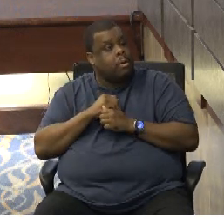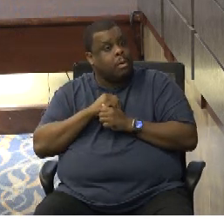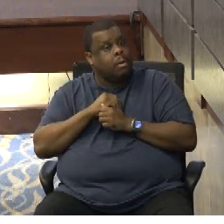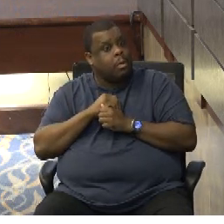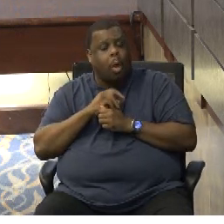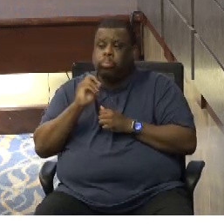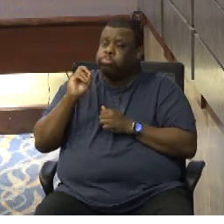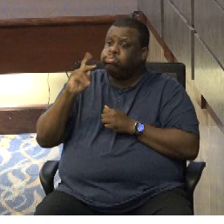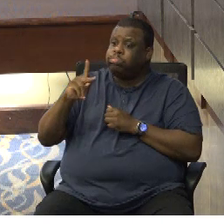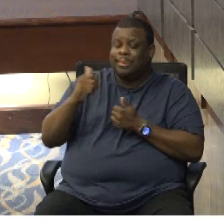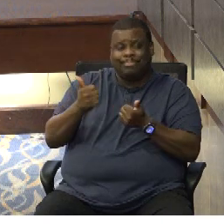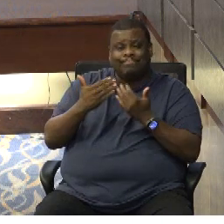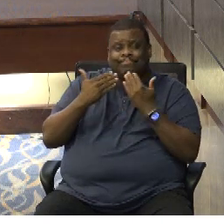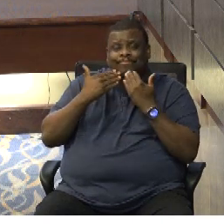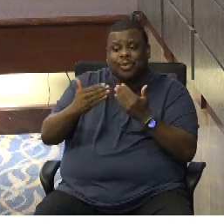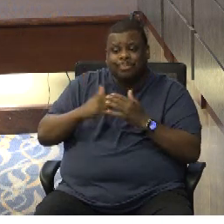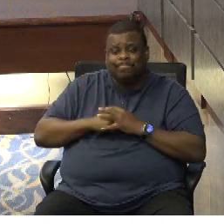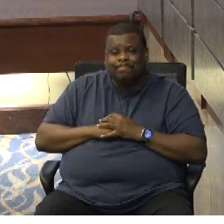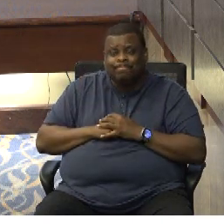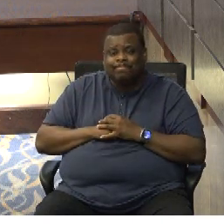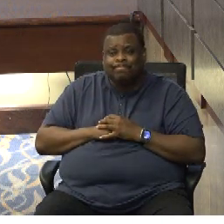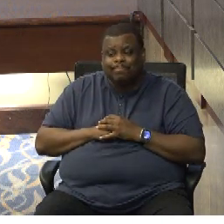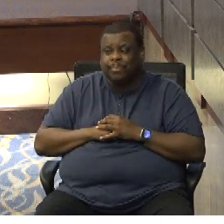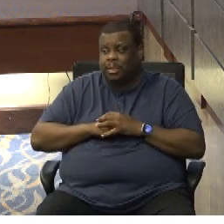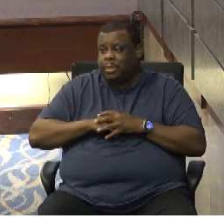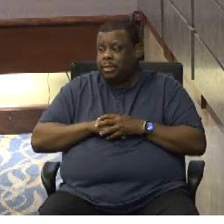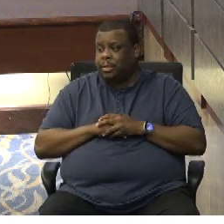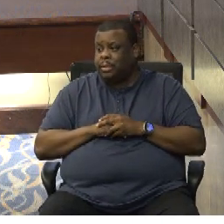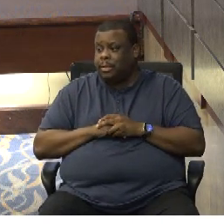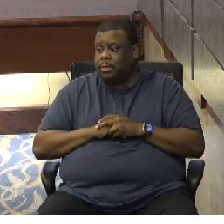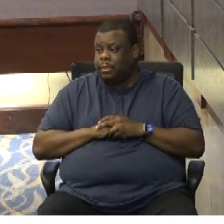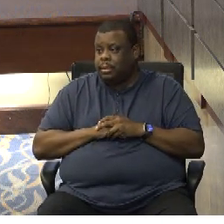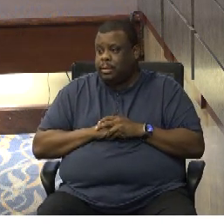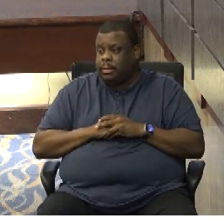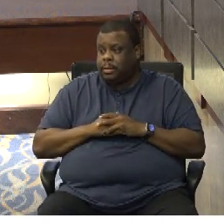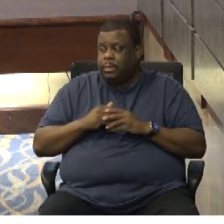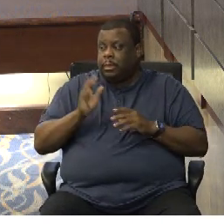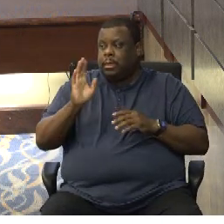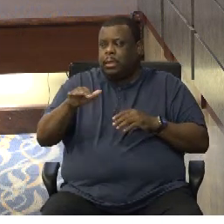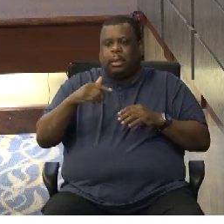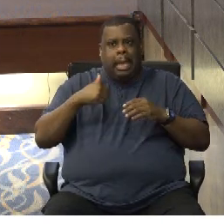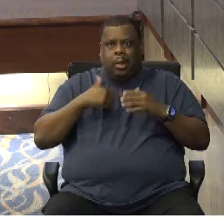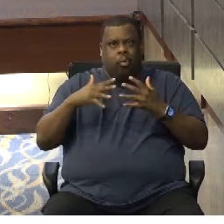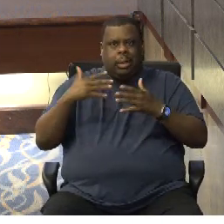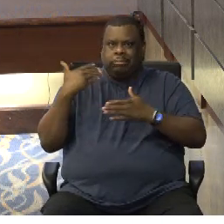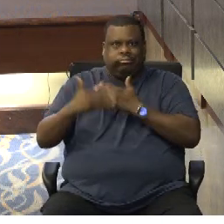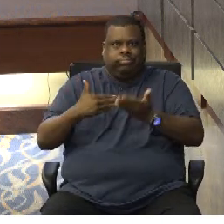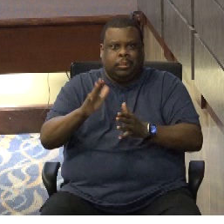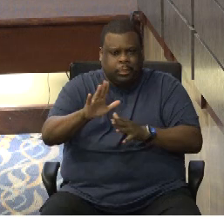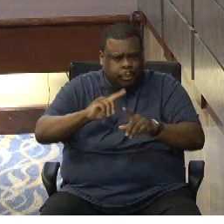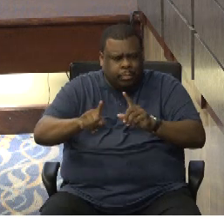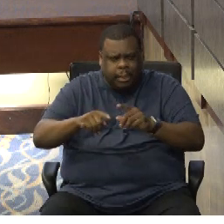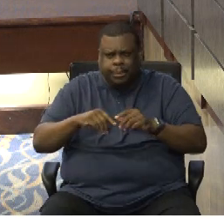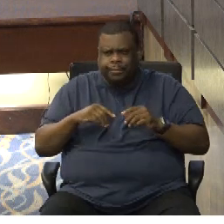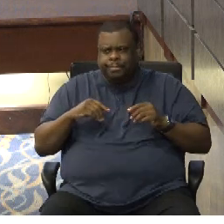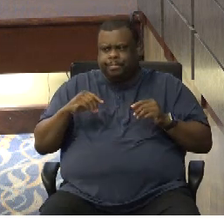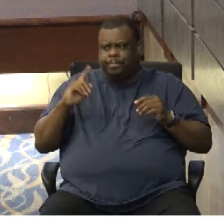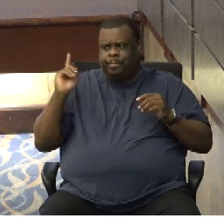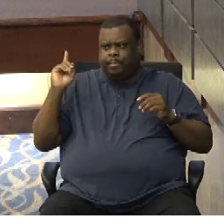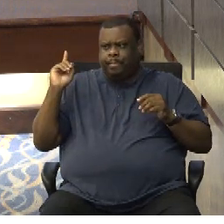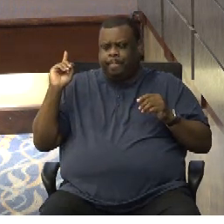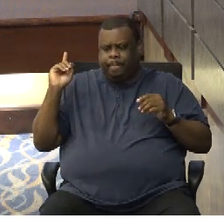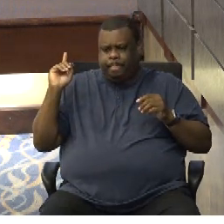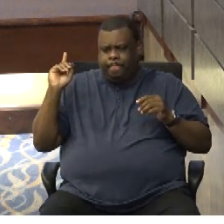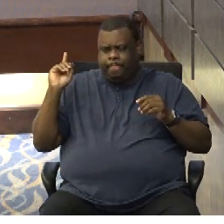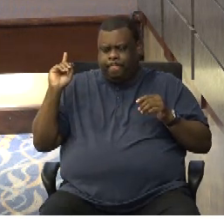Okay, thank you. And Galen, I don't want to get ahead of your presentation, but on the true uncommitted or